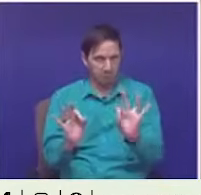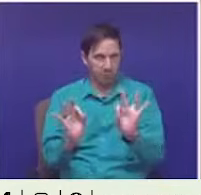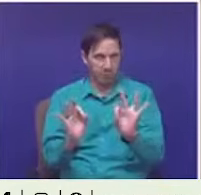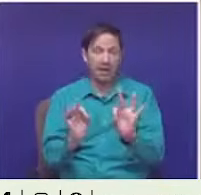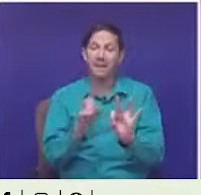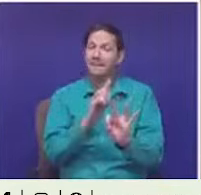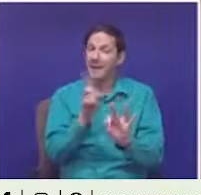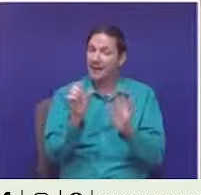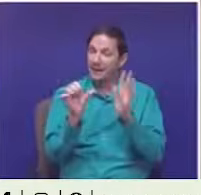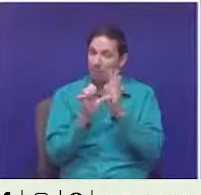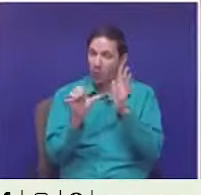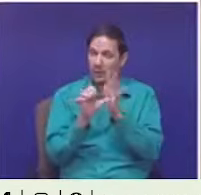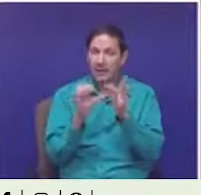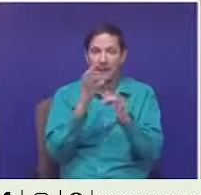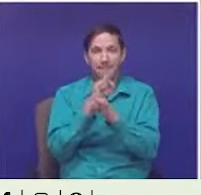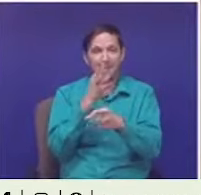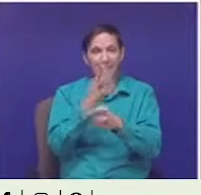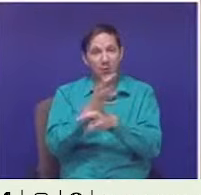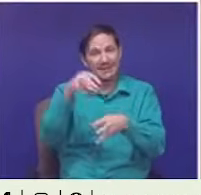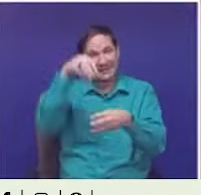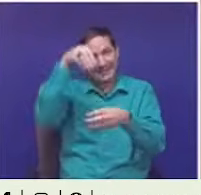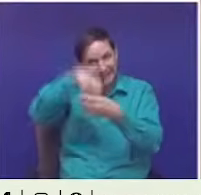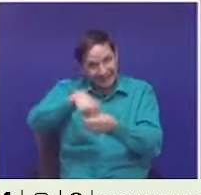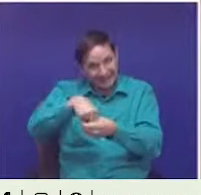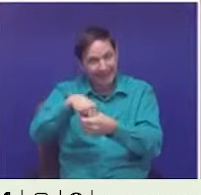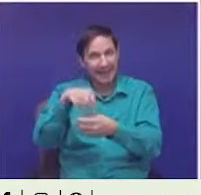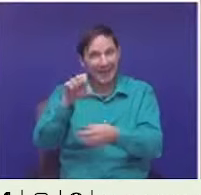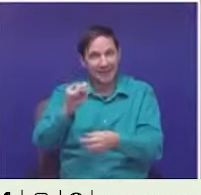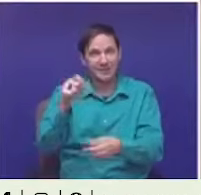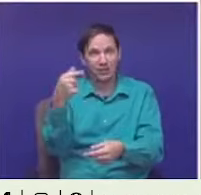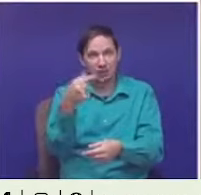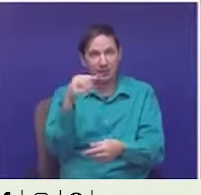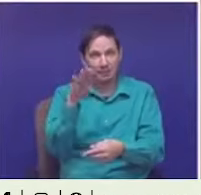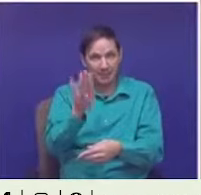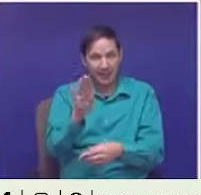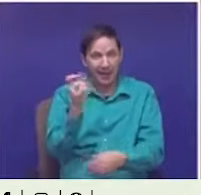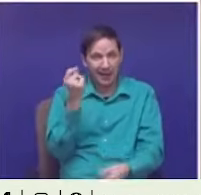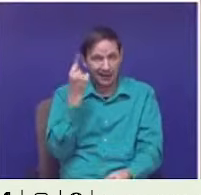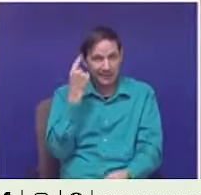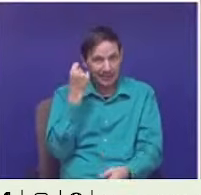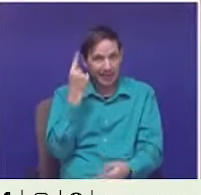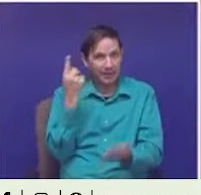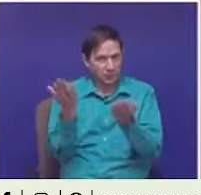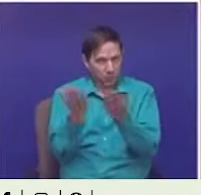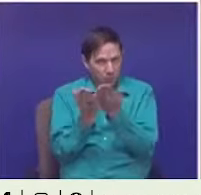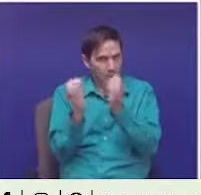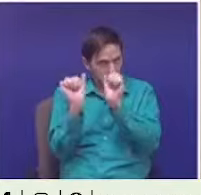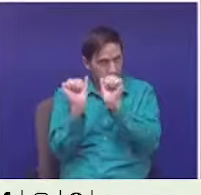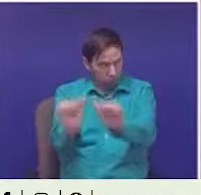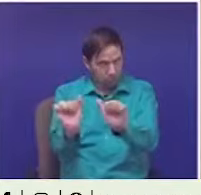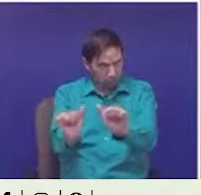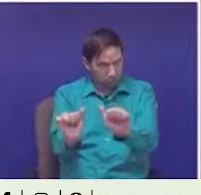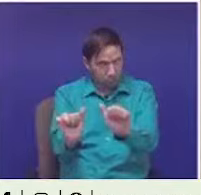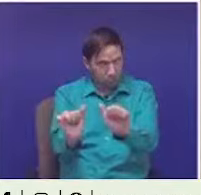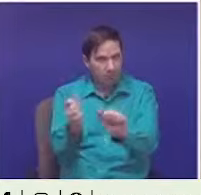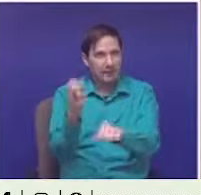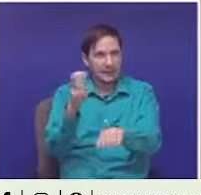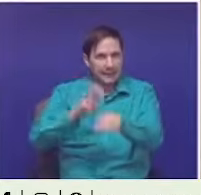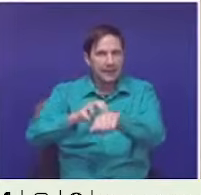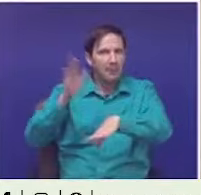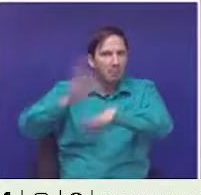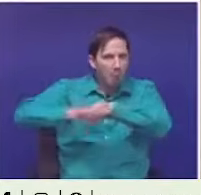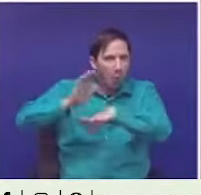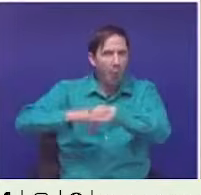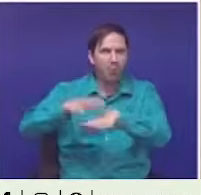parents at the school understand that that school belongs to them. And so they need greater involvement